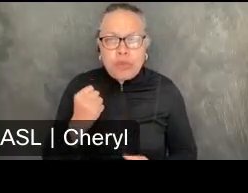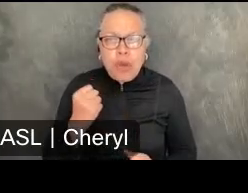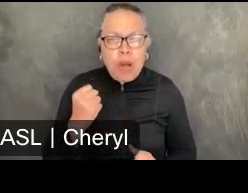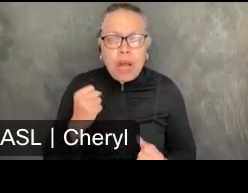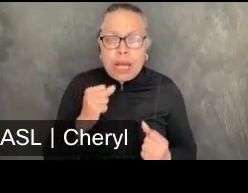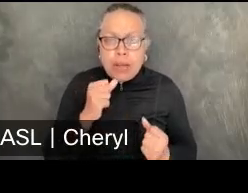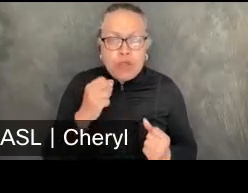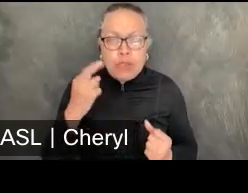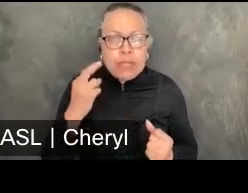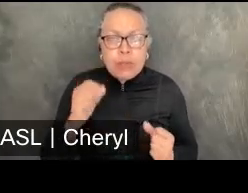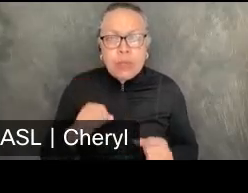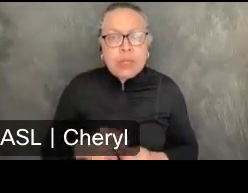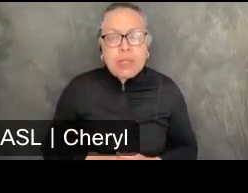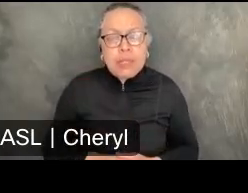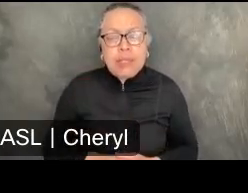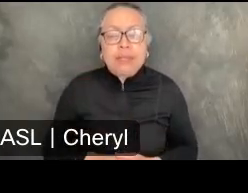the